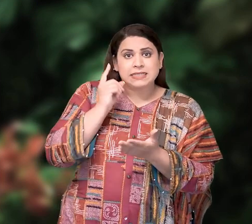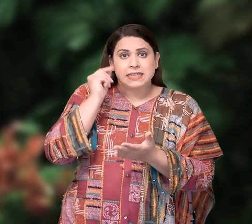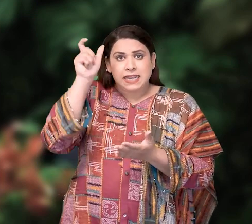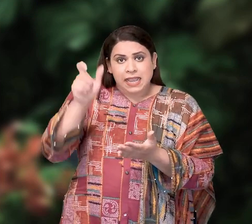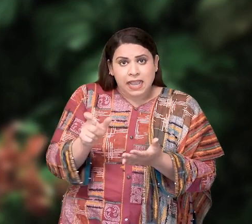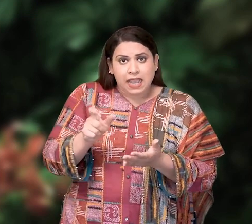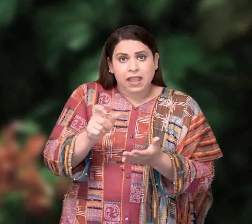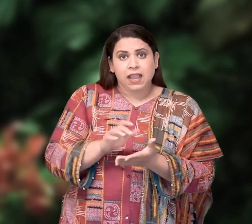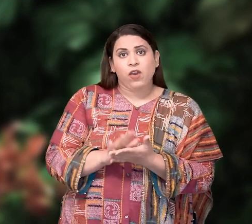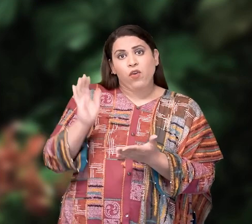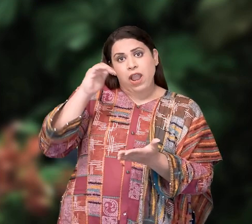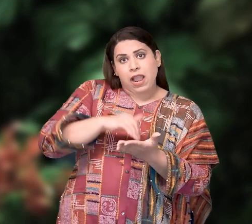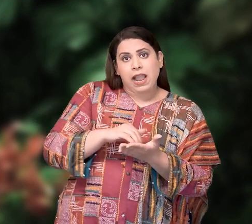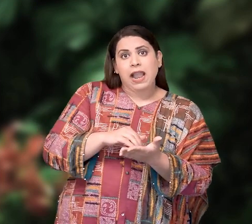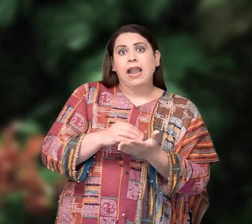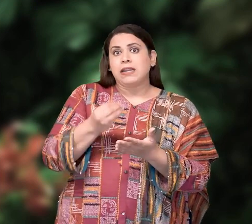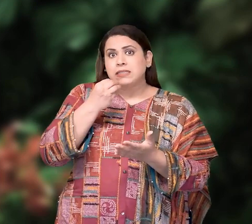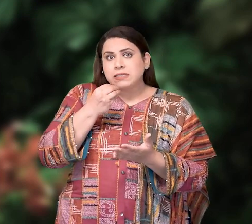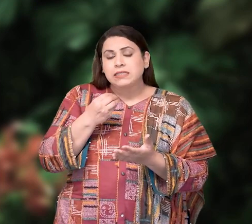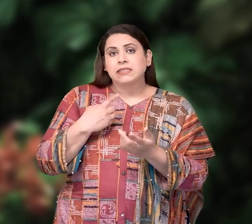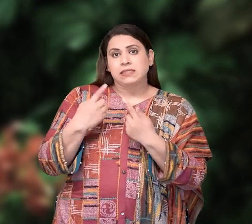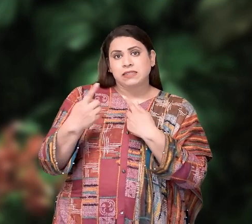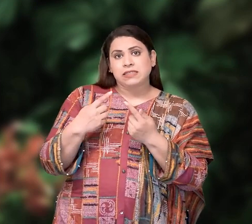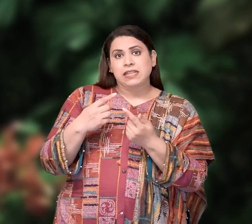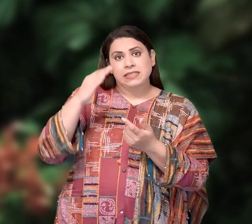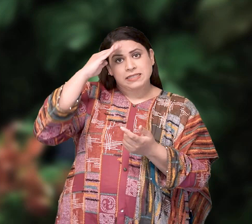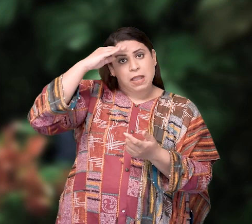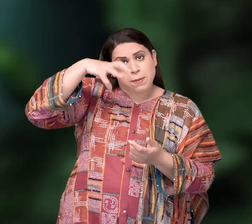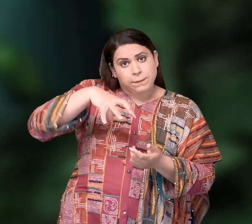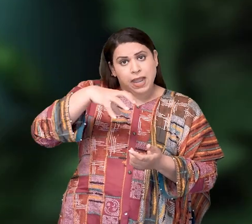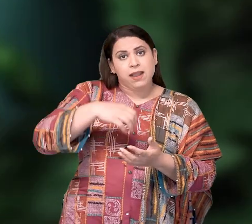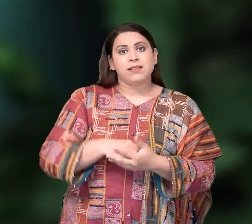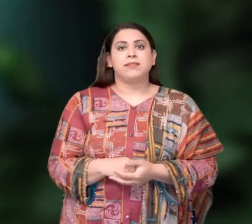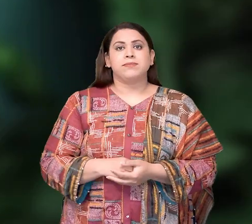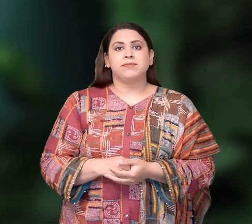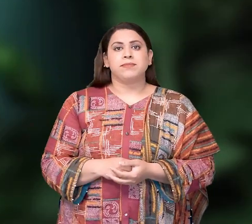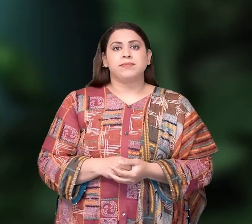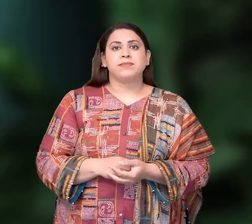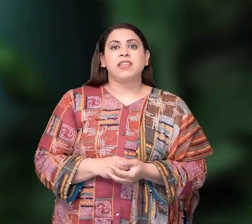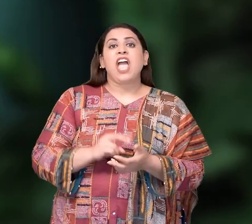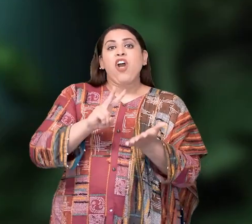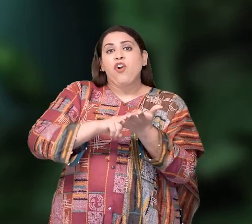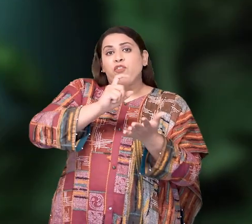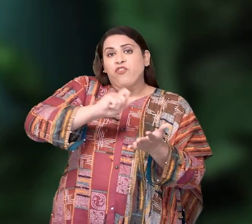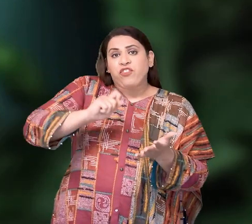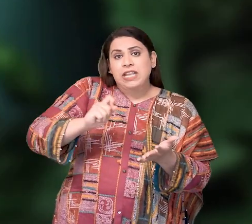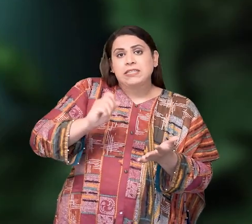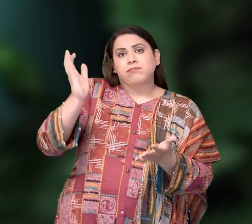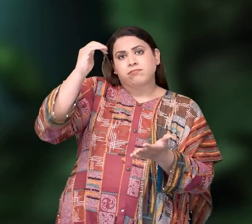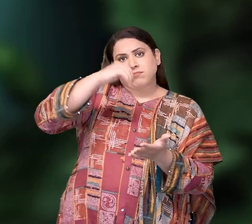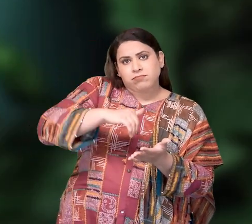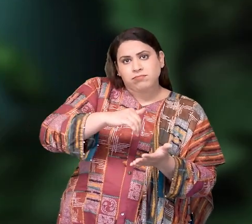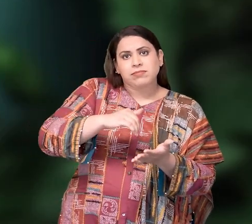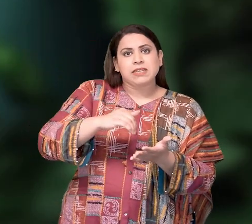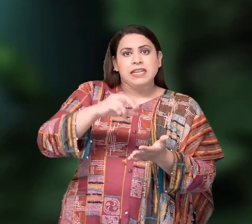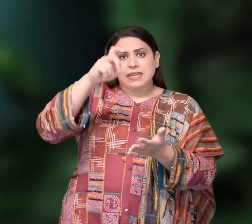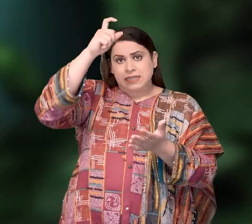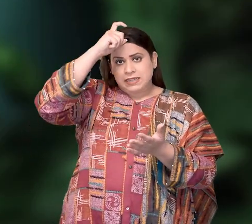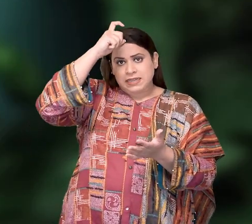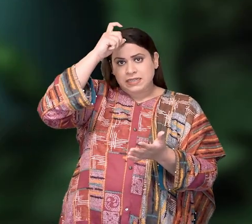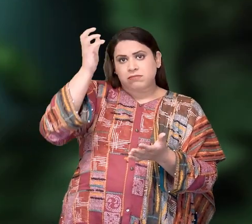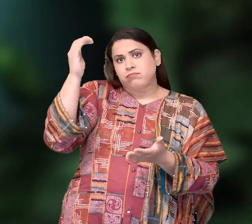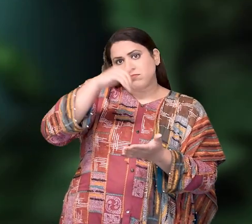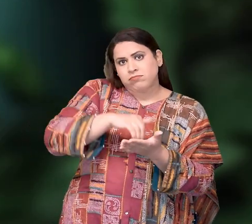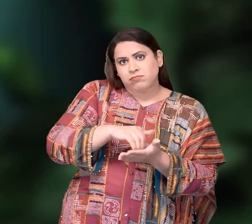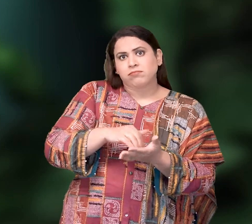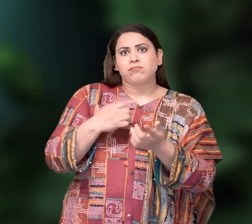of appreciation in the Turkish Embassy in Islamabad. The appreciation dinner by the Turkish Ambassador